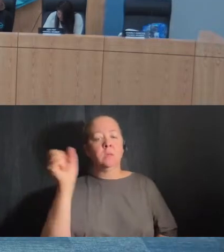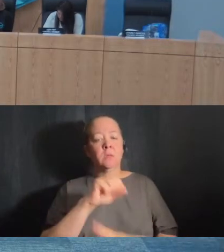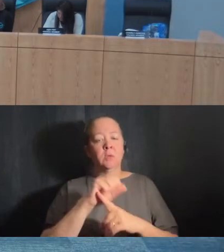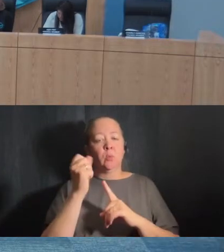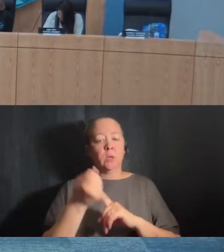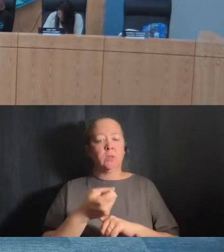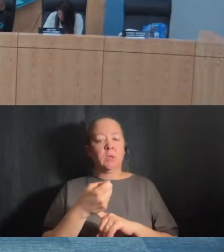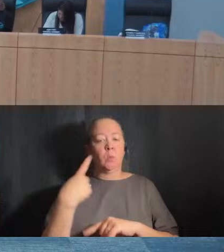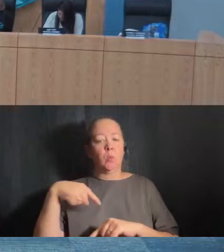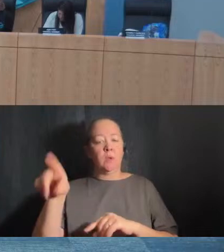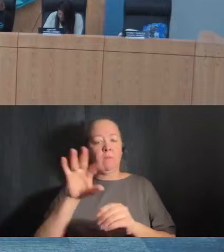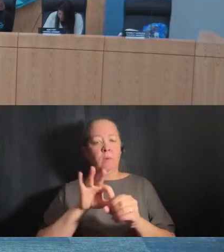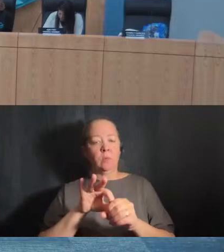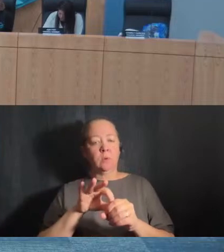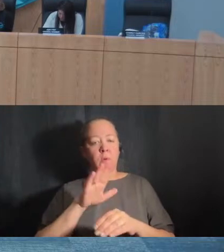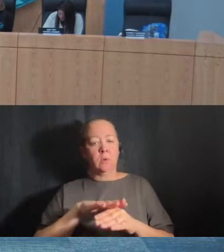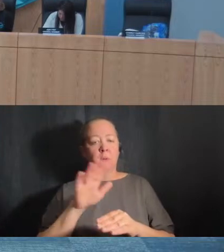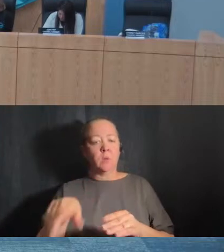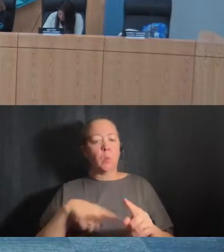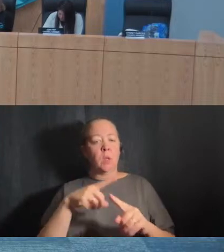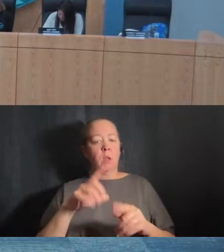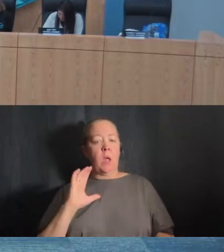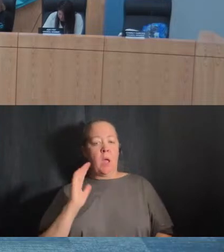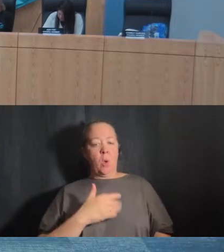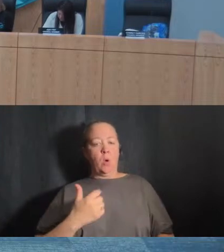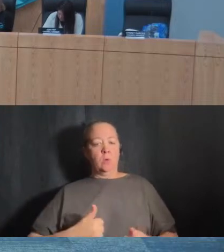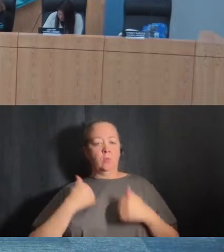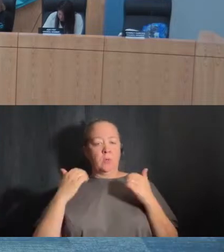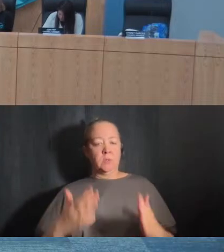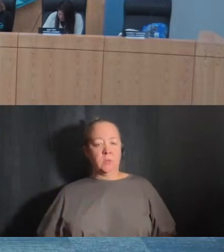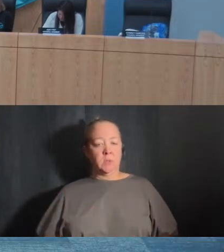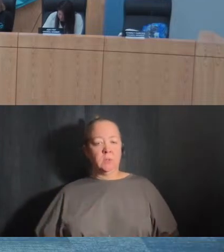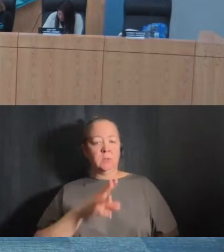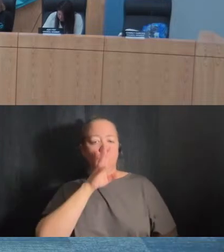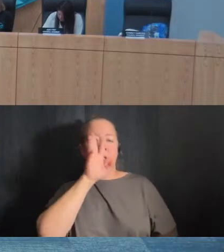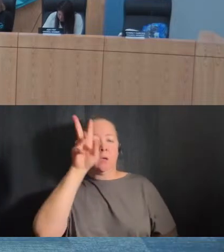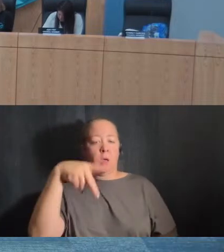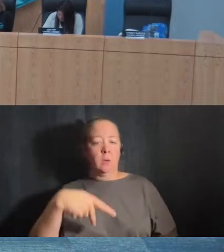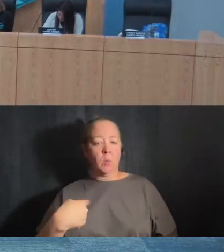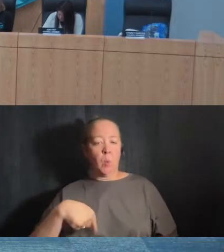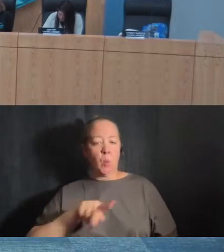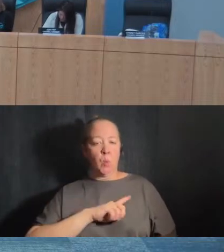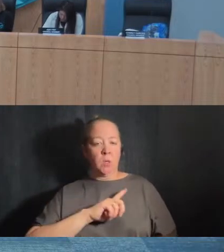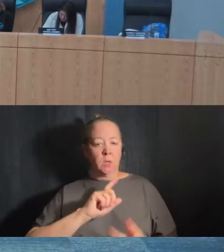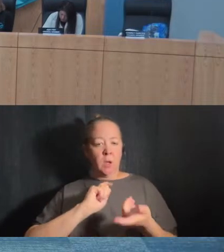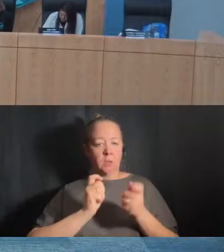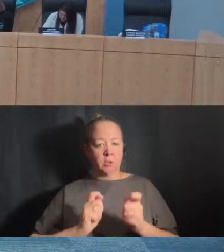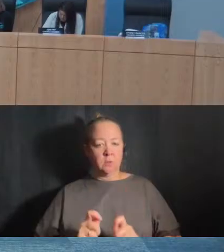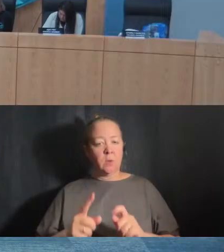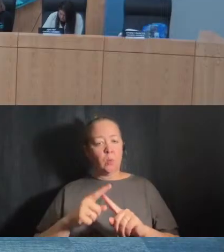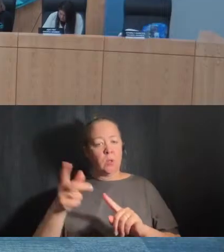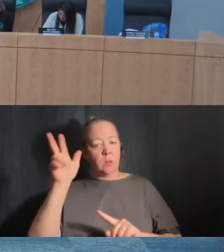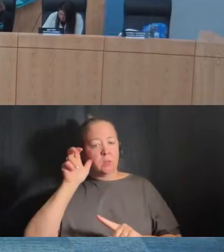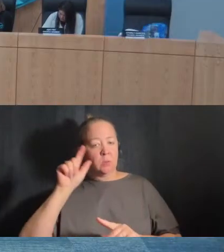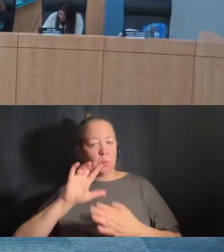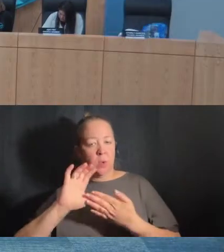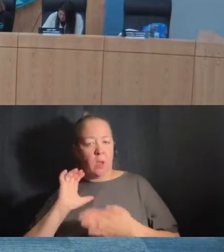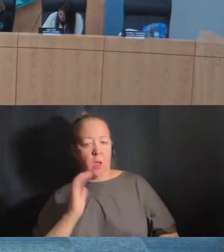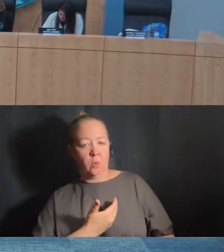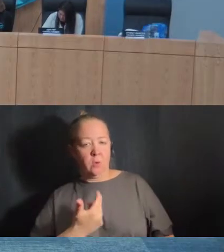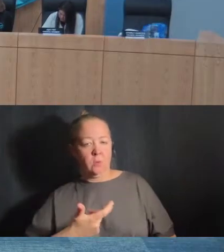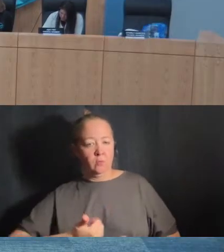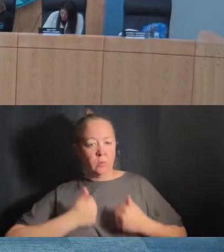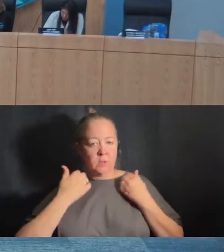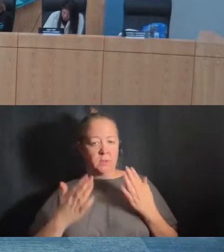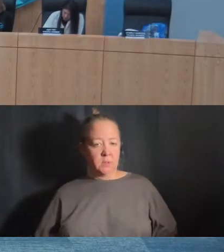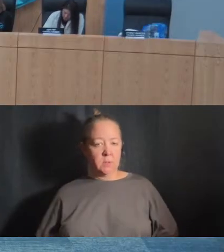So when our residents speak, we adjust, and we listen to our residents in some